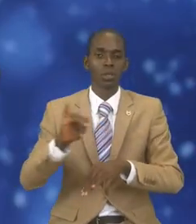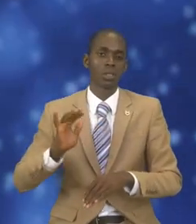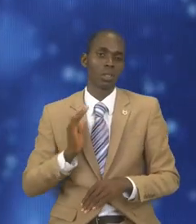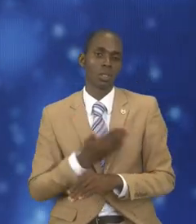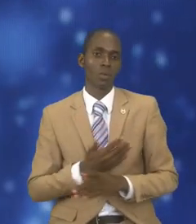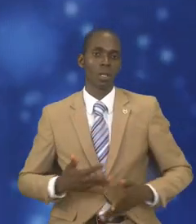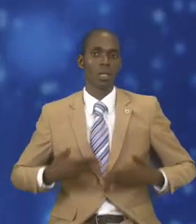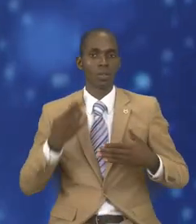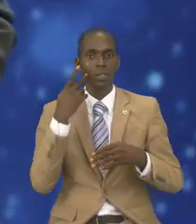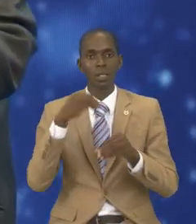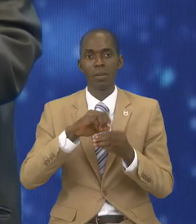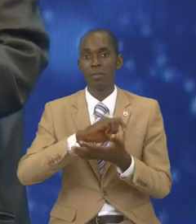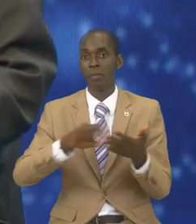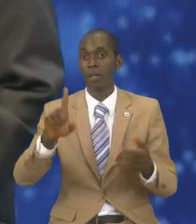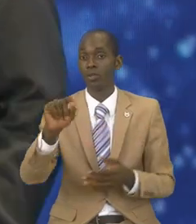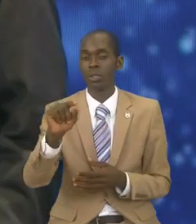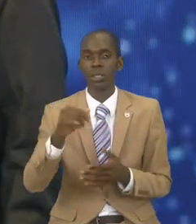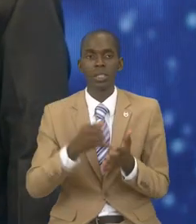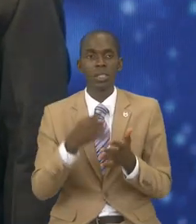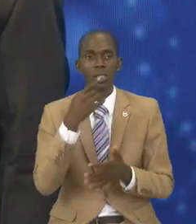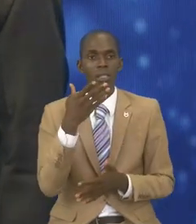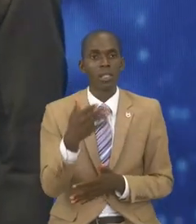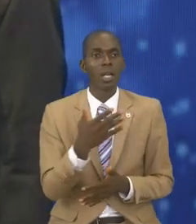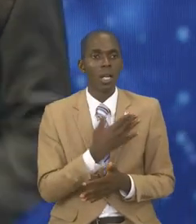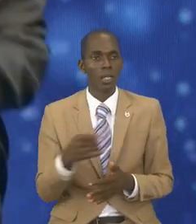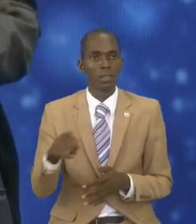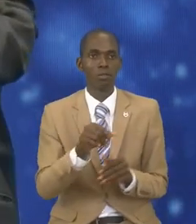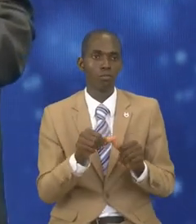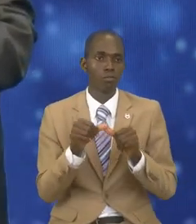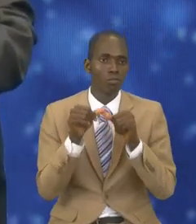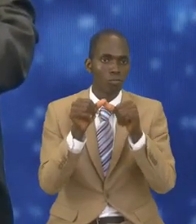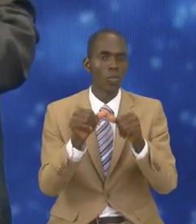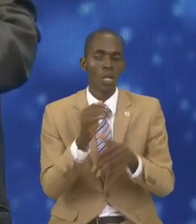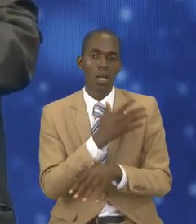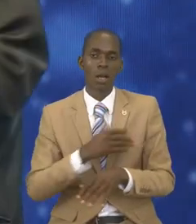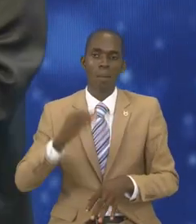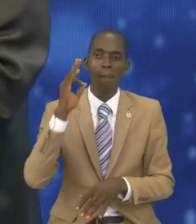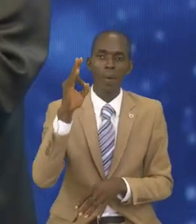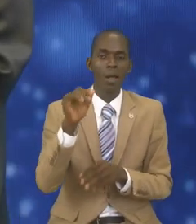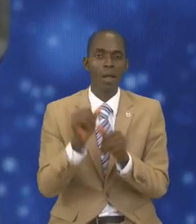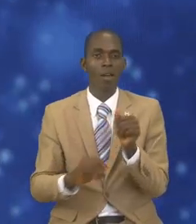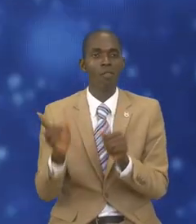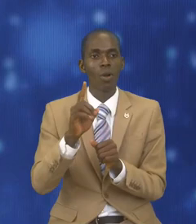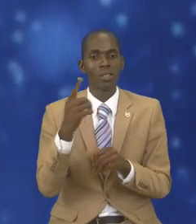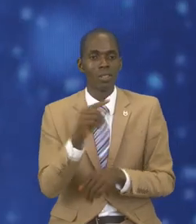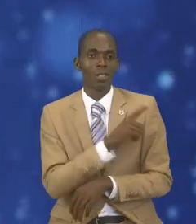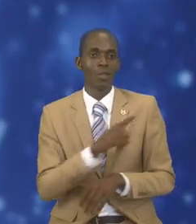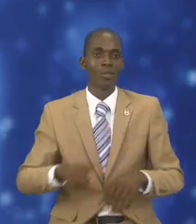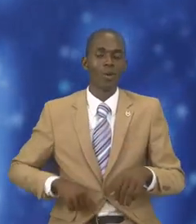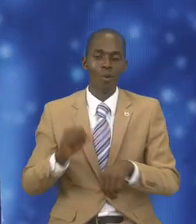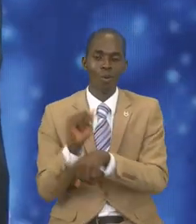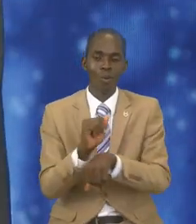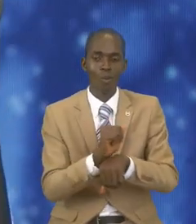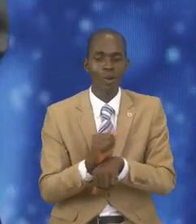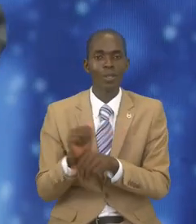20. In verse 20, it says, and he went forth and preached everywhere, the Lord walking